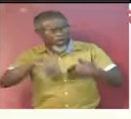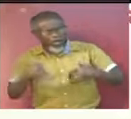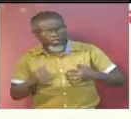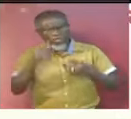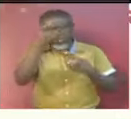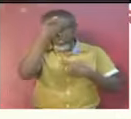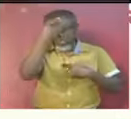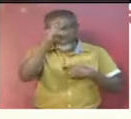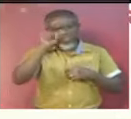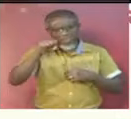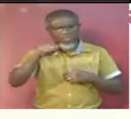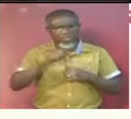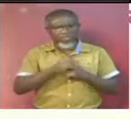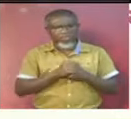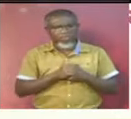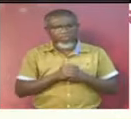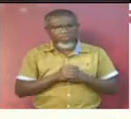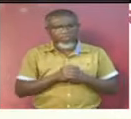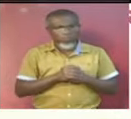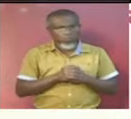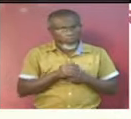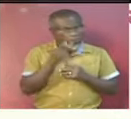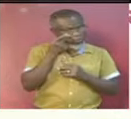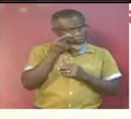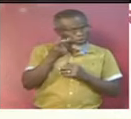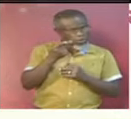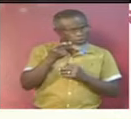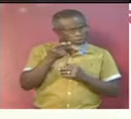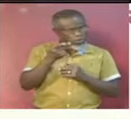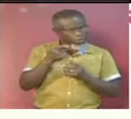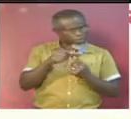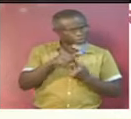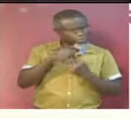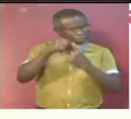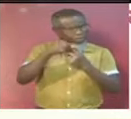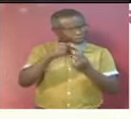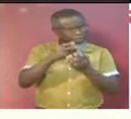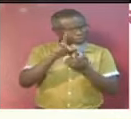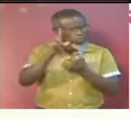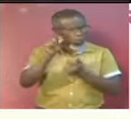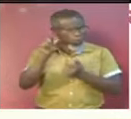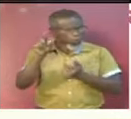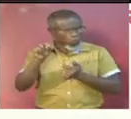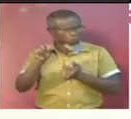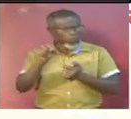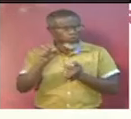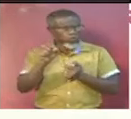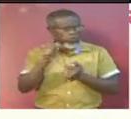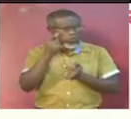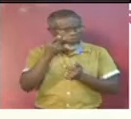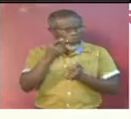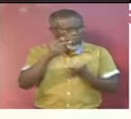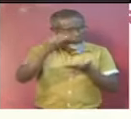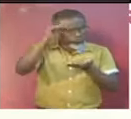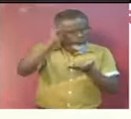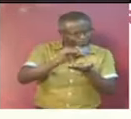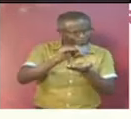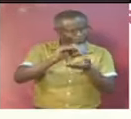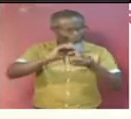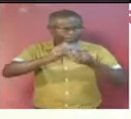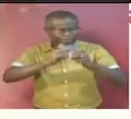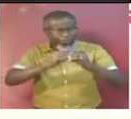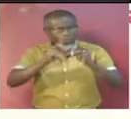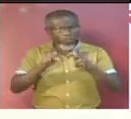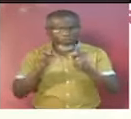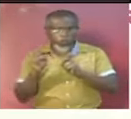past. We did note that there was, especially last year, more of a decrease in the number